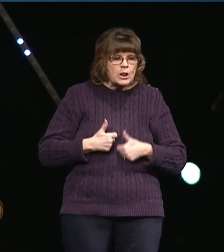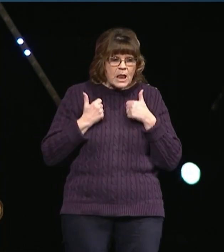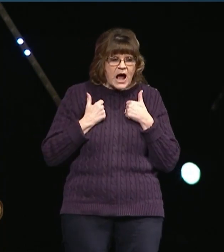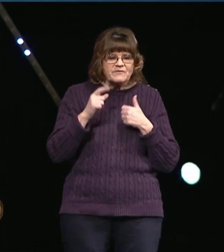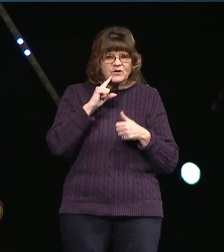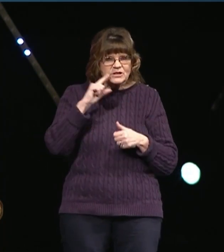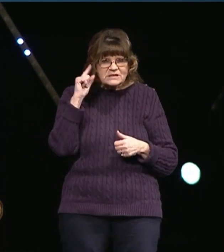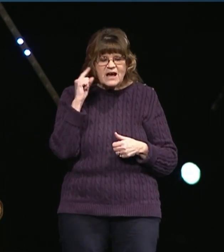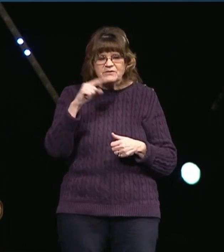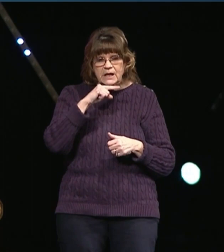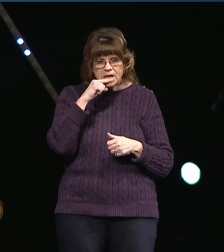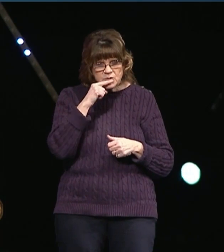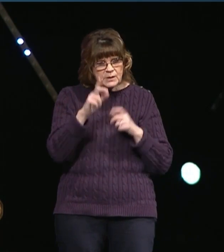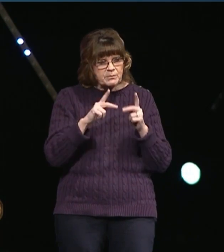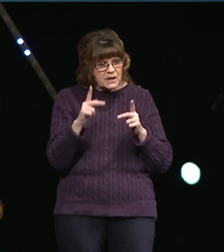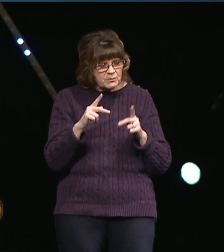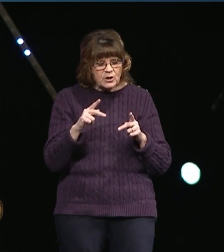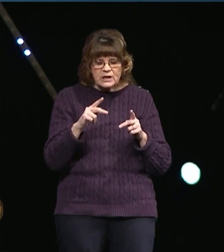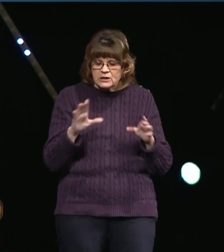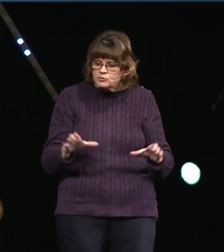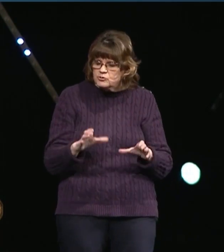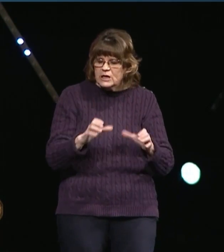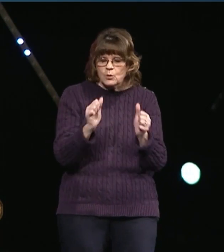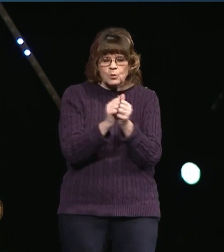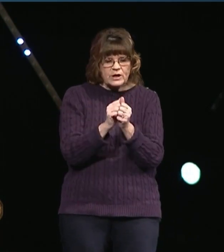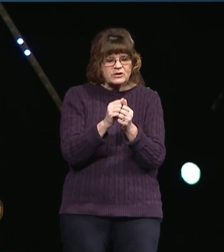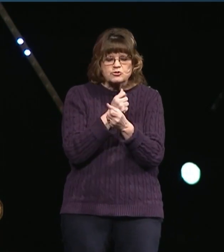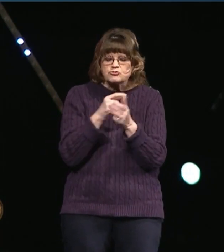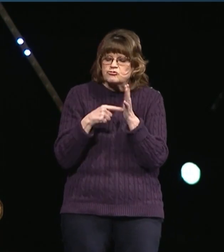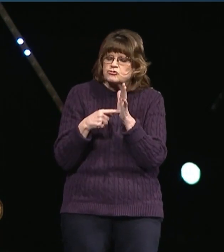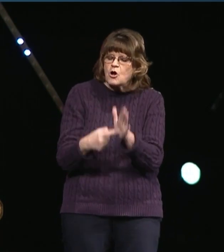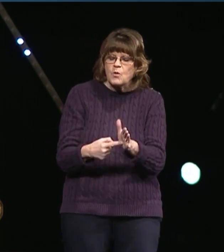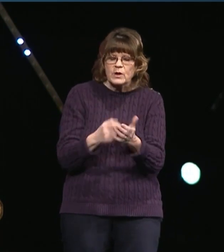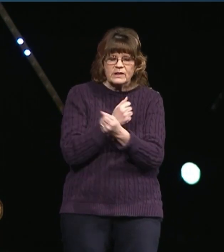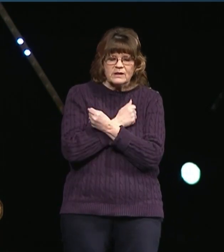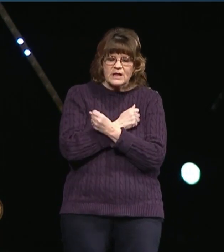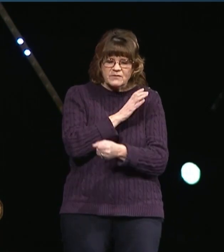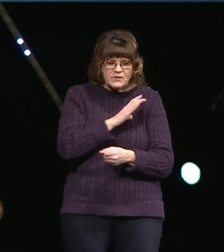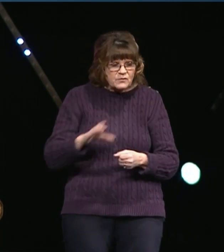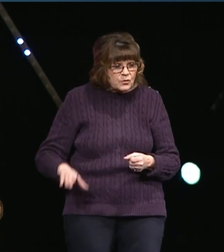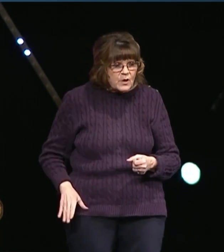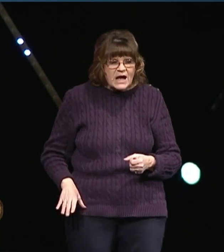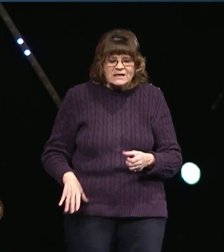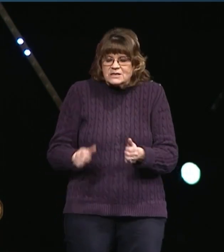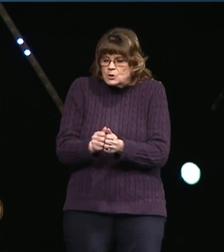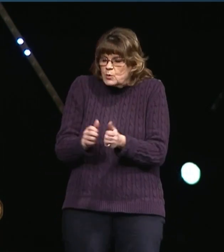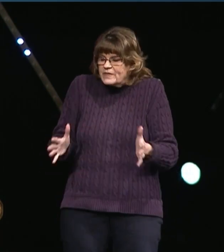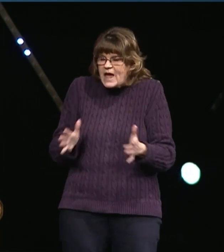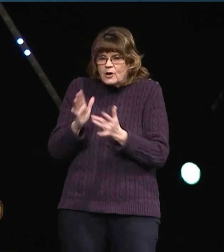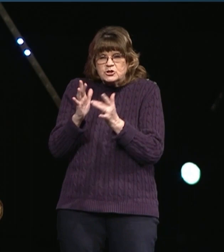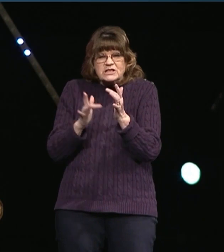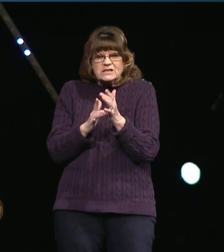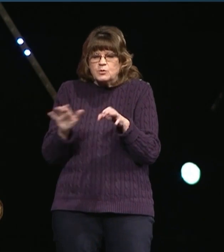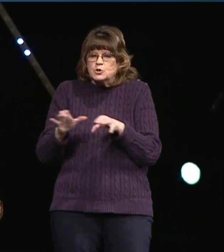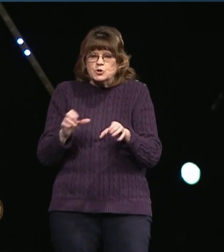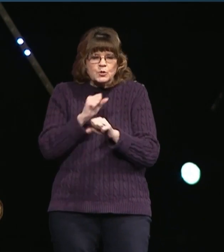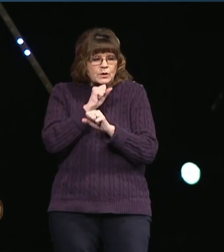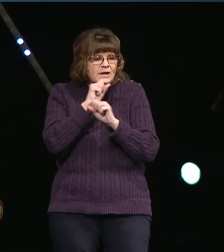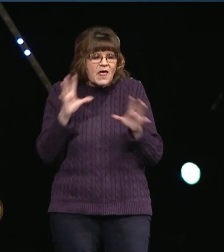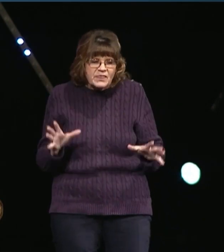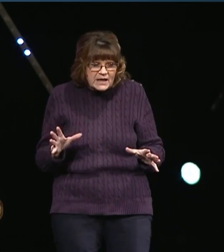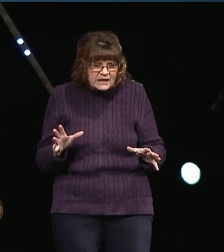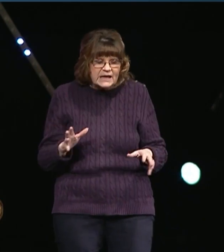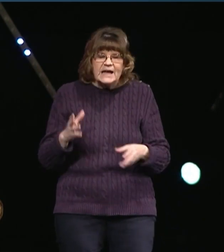and treating everyone with the love of Christ. Because without Christ, we can do nothing. He is the source of